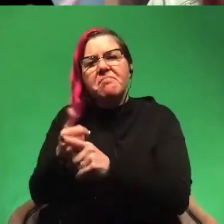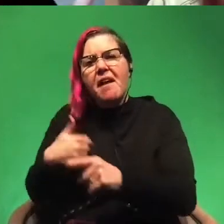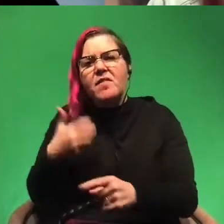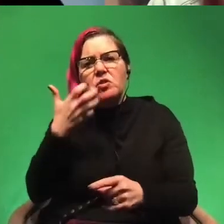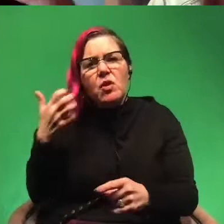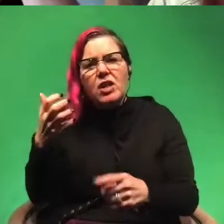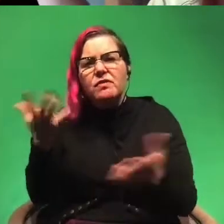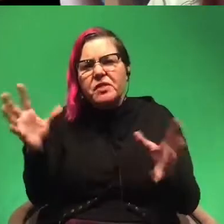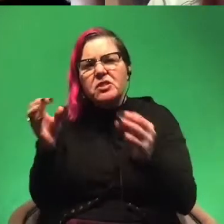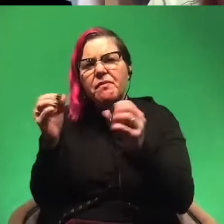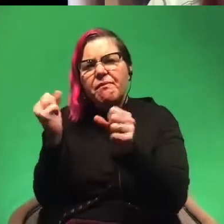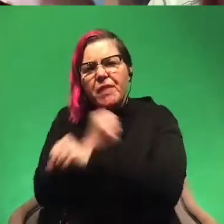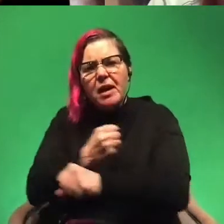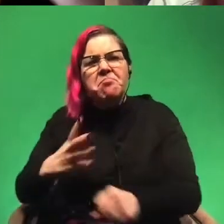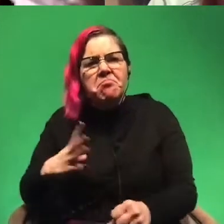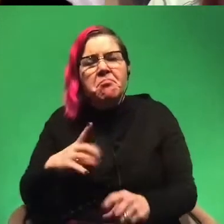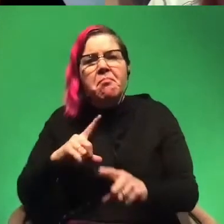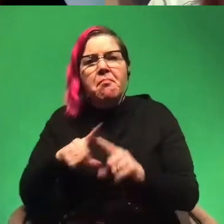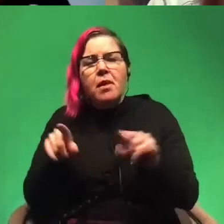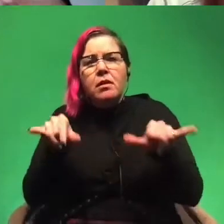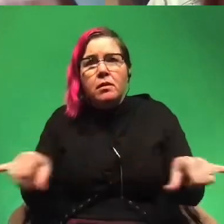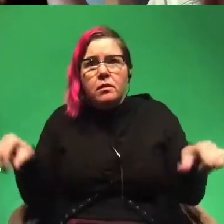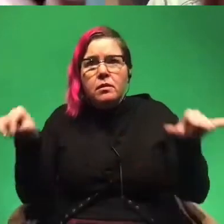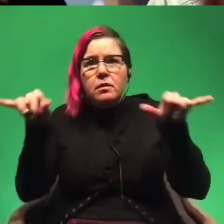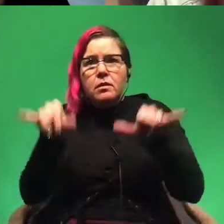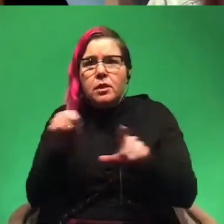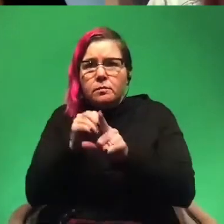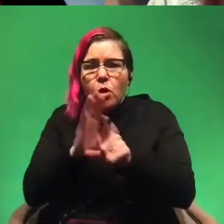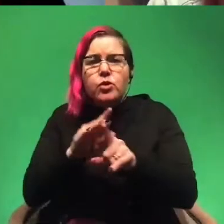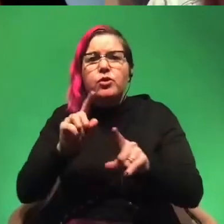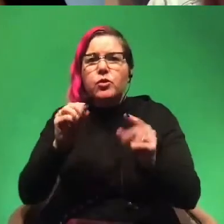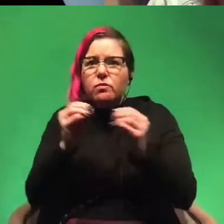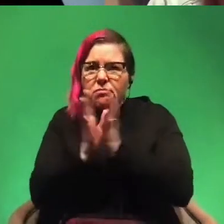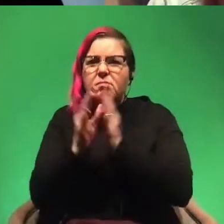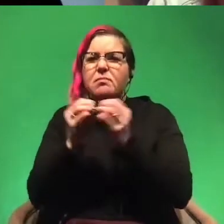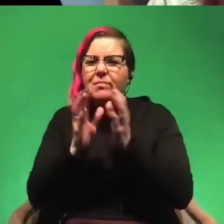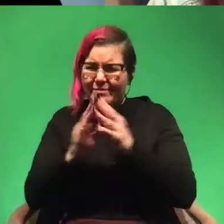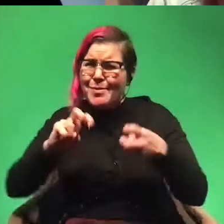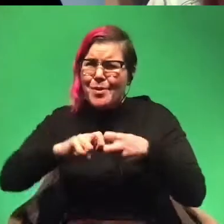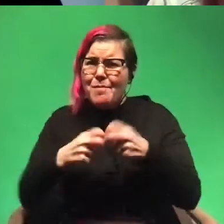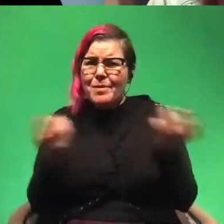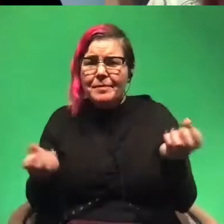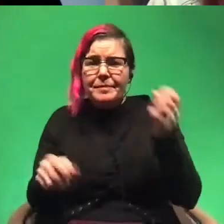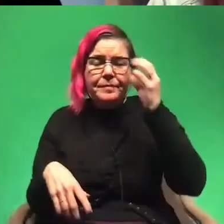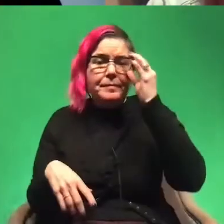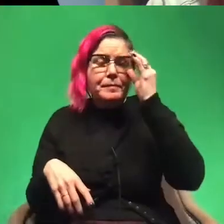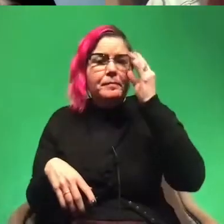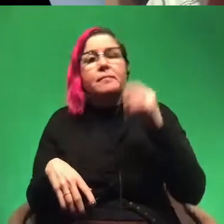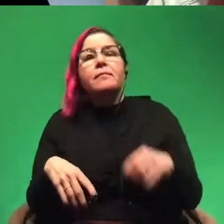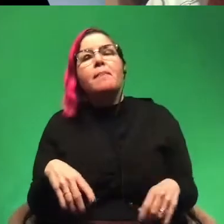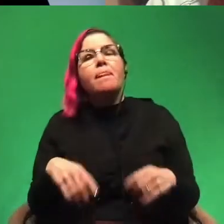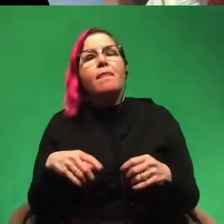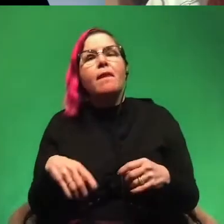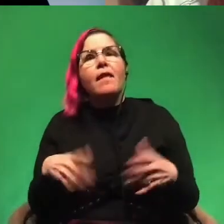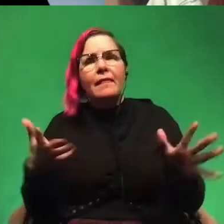from like a fight here or there, but we're talking about like systematic regular exposure to altercation, and that's really problematic. And let's see, I think